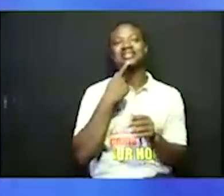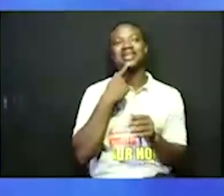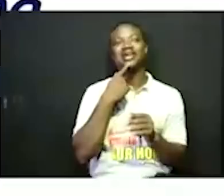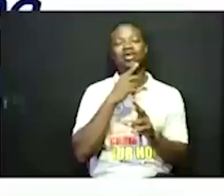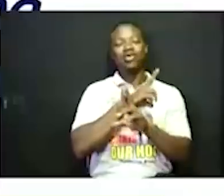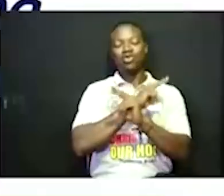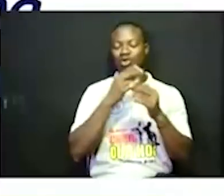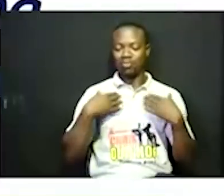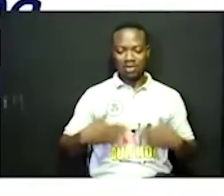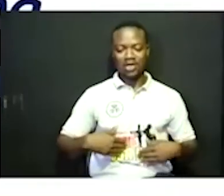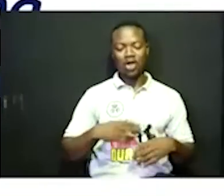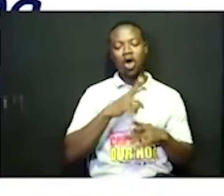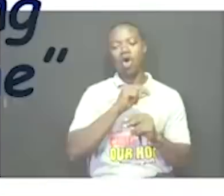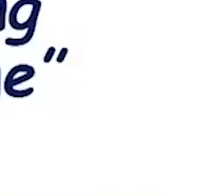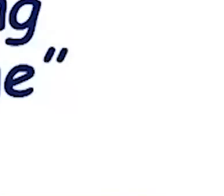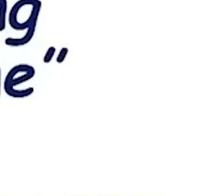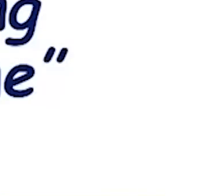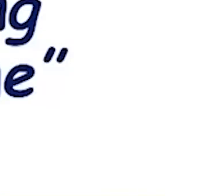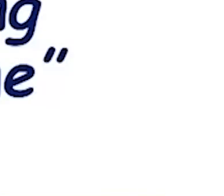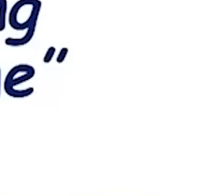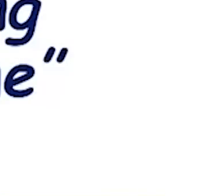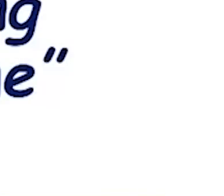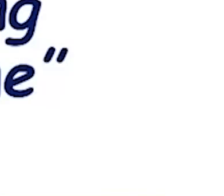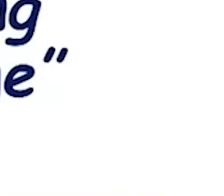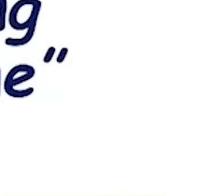me. You can never say